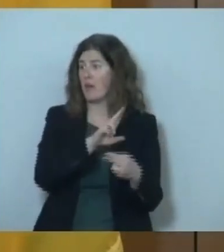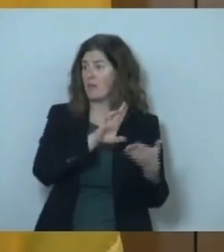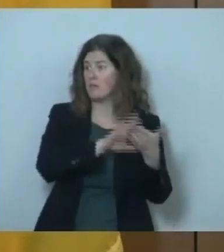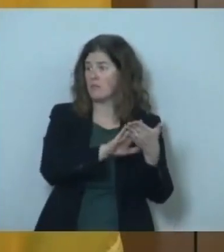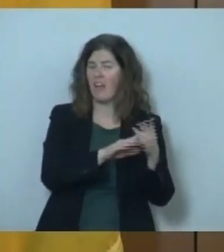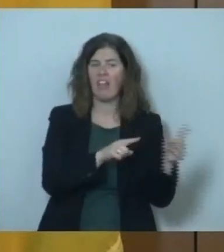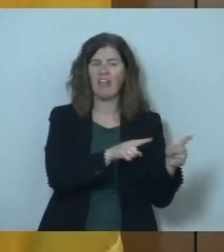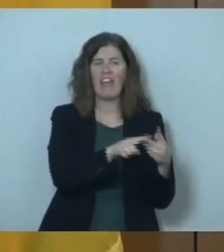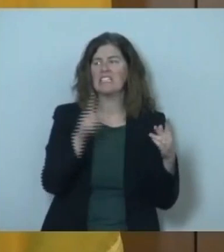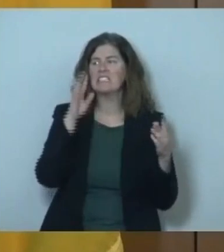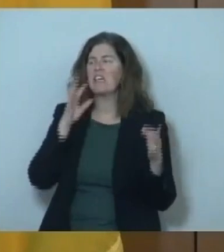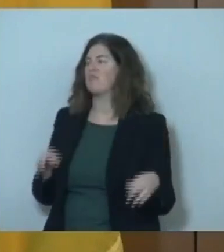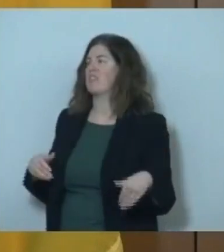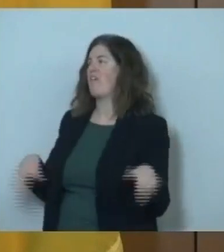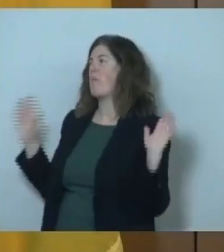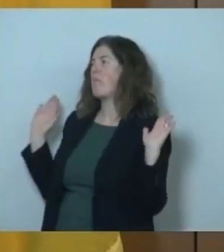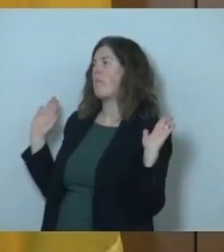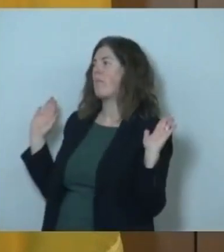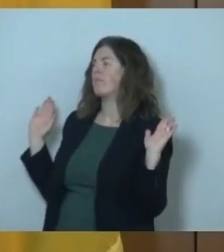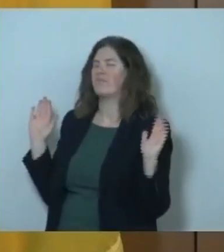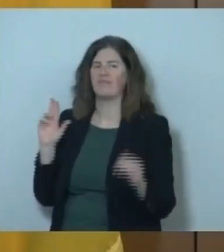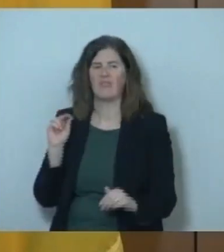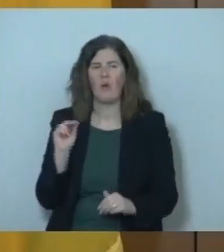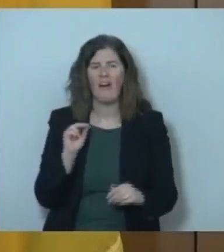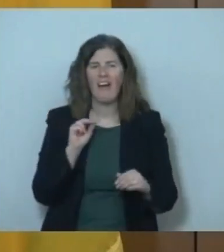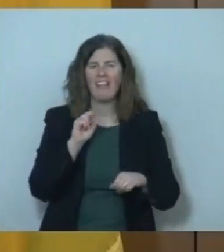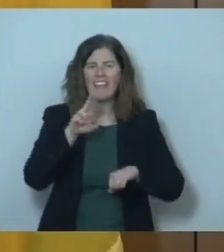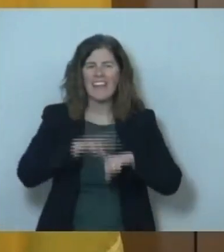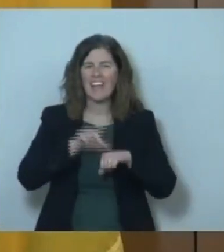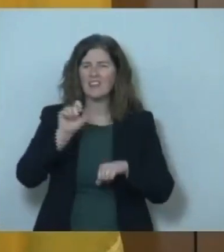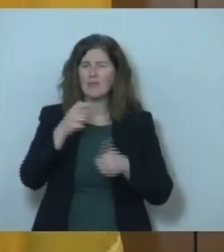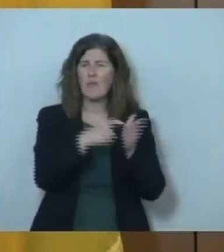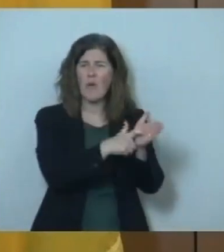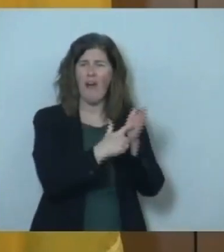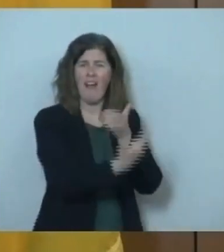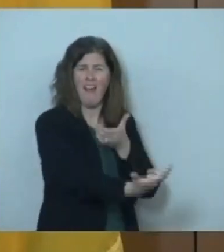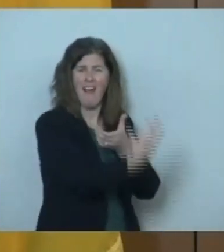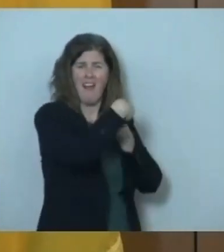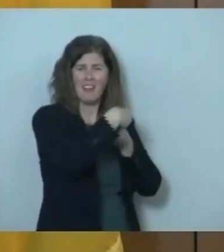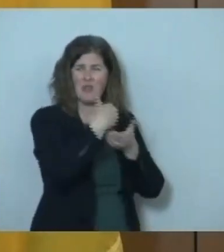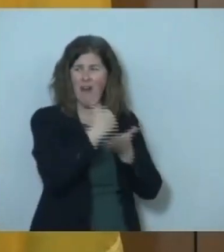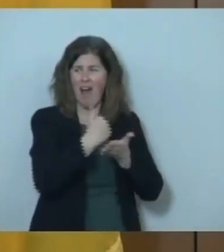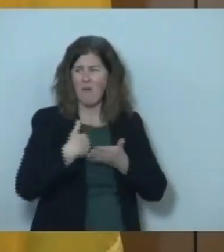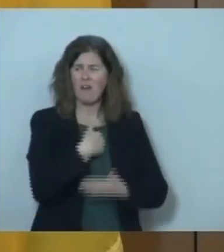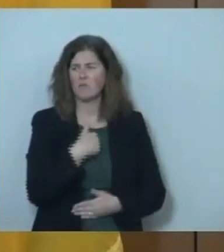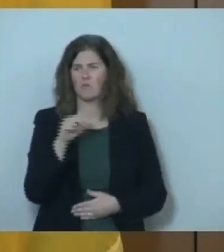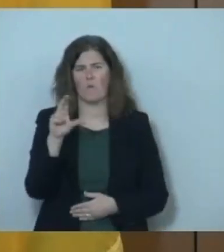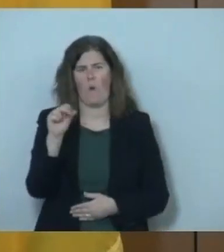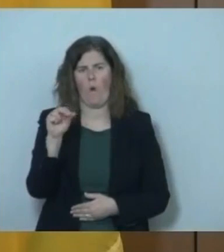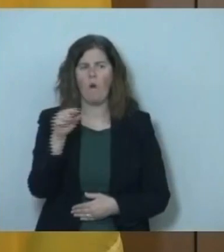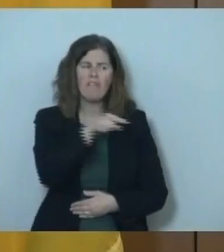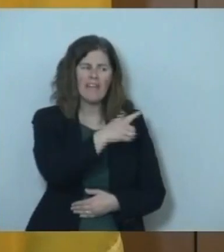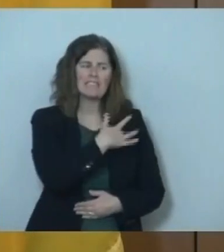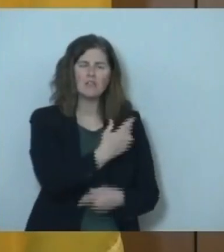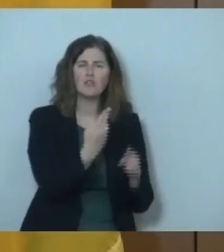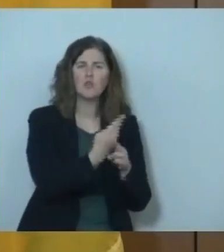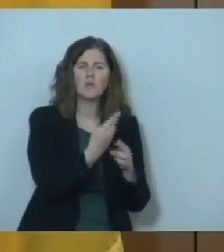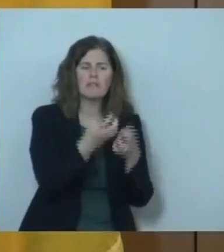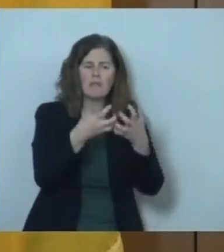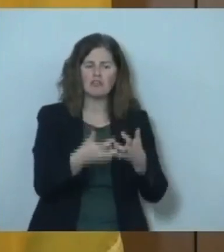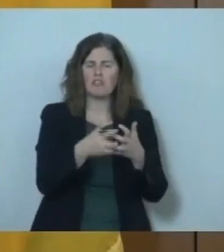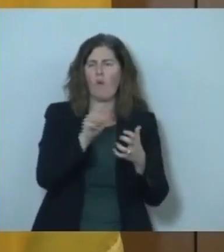back away. You know, the national labs don't have to participate in our public health testing. They use those instruments for any number of